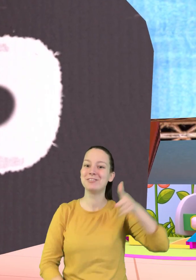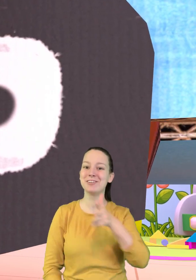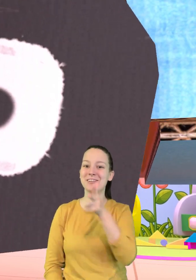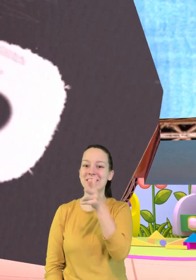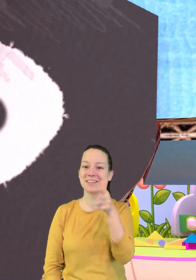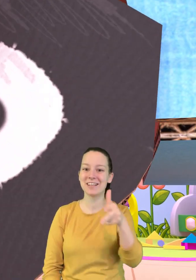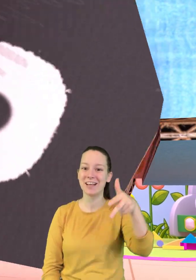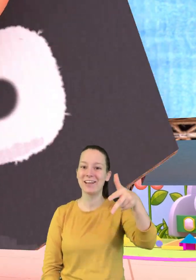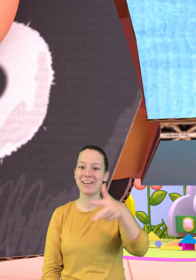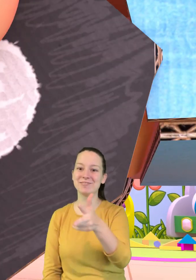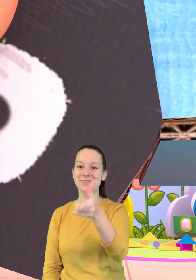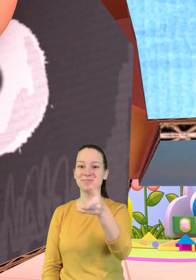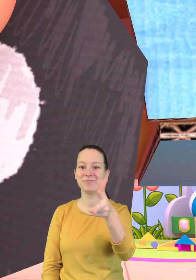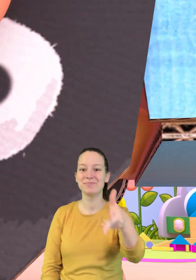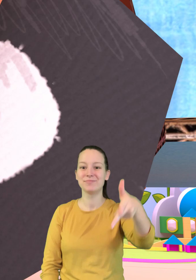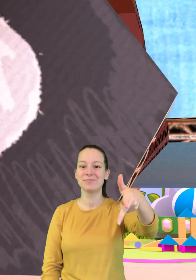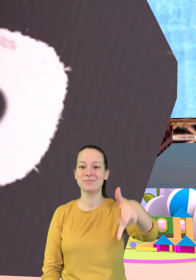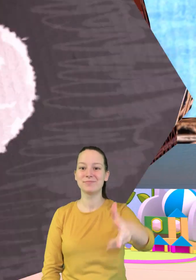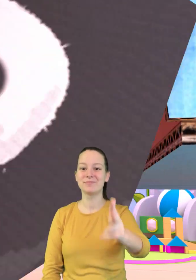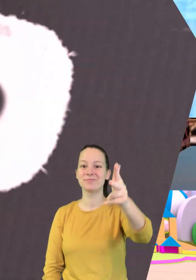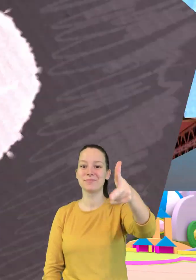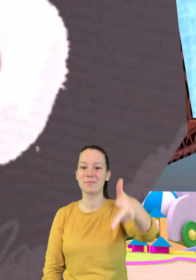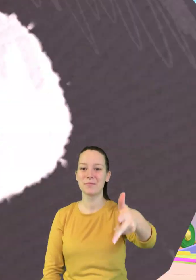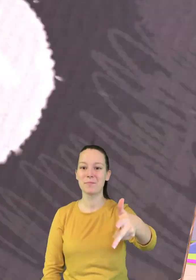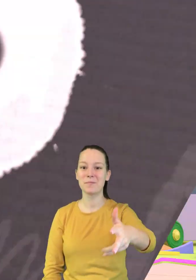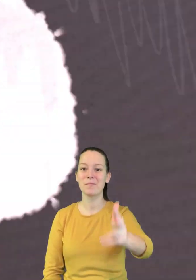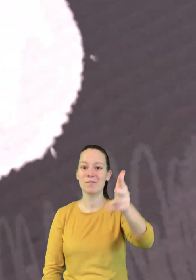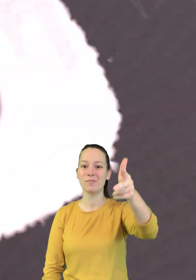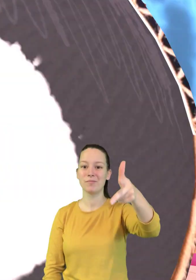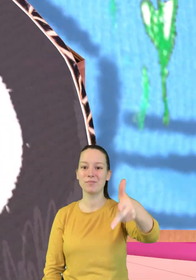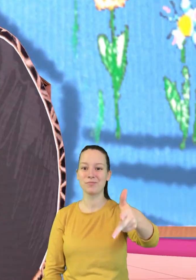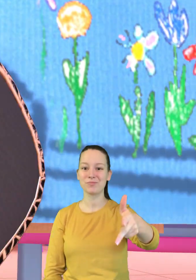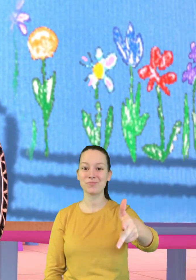all through the town